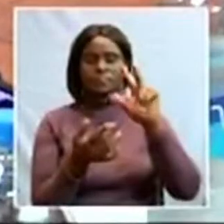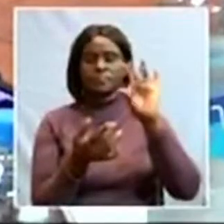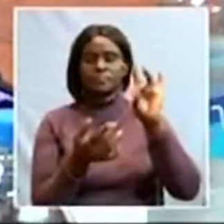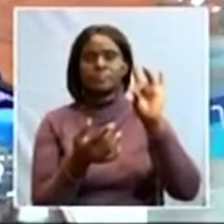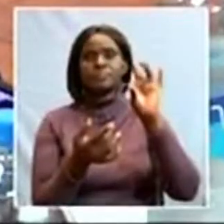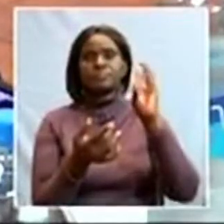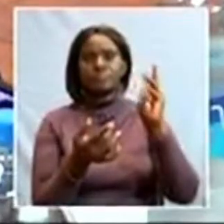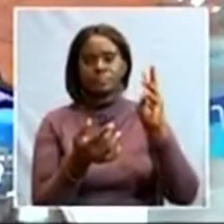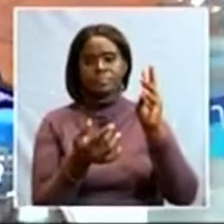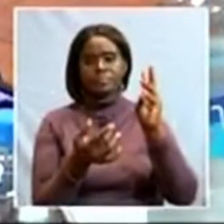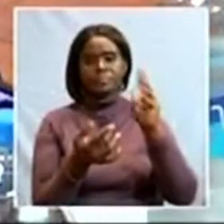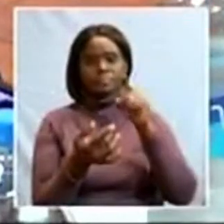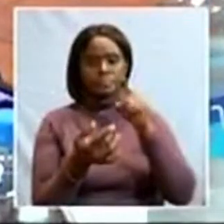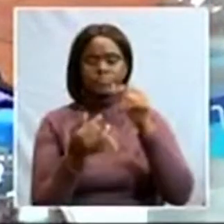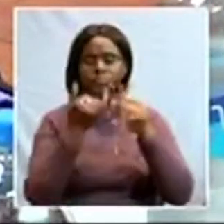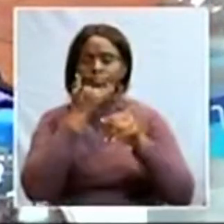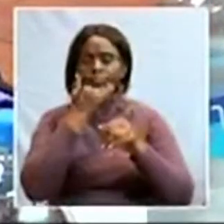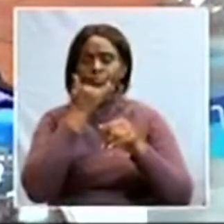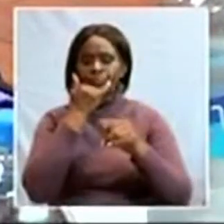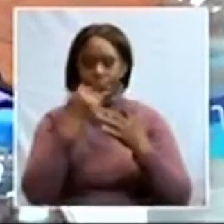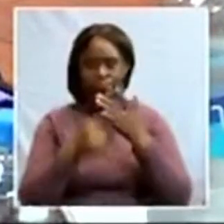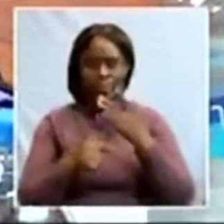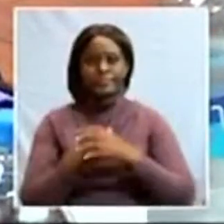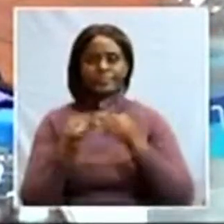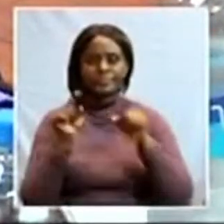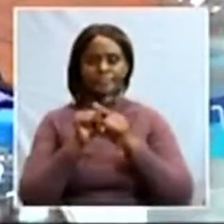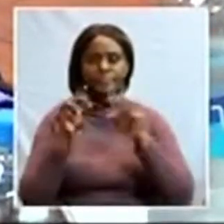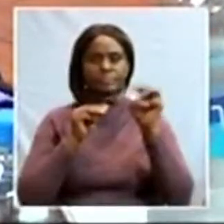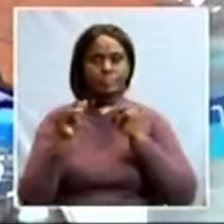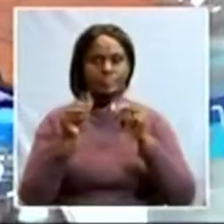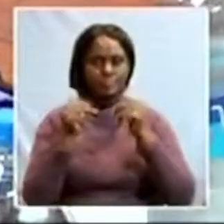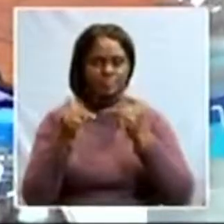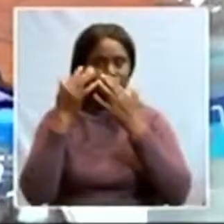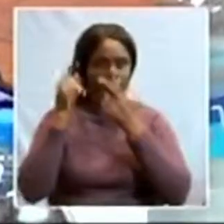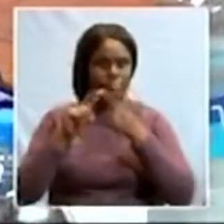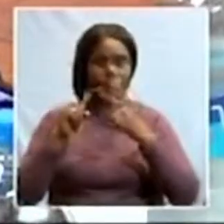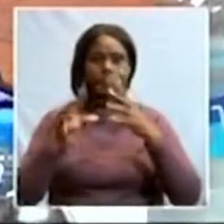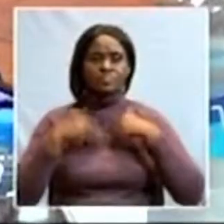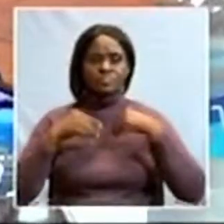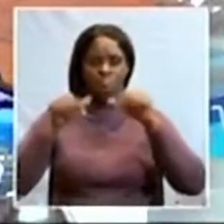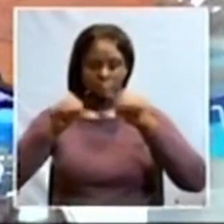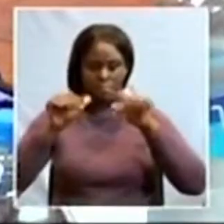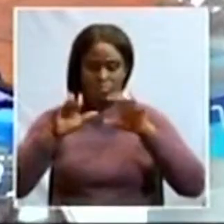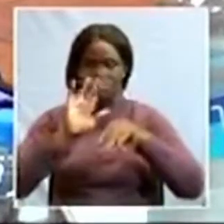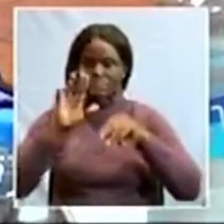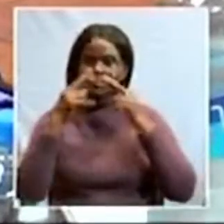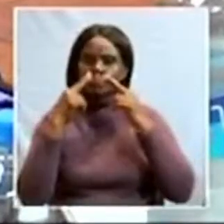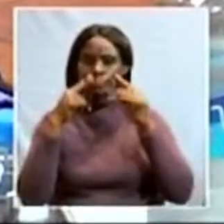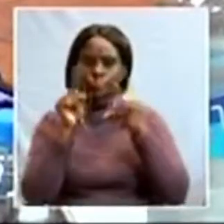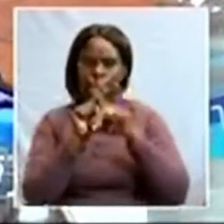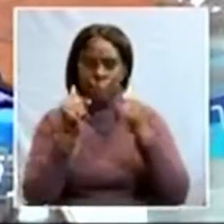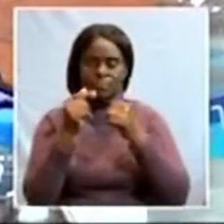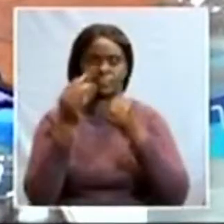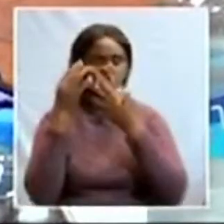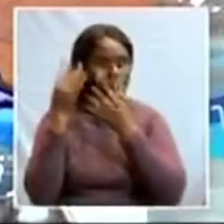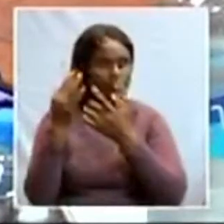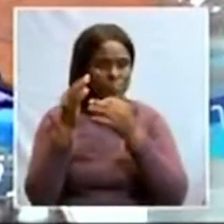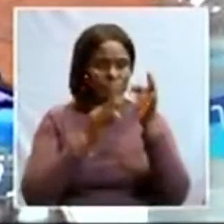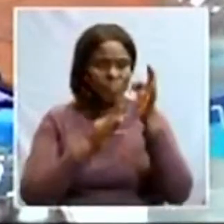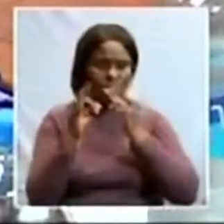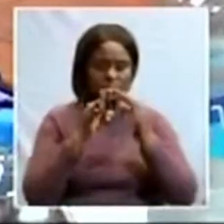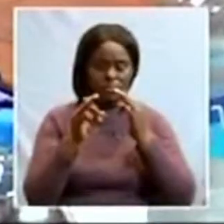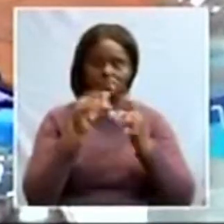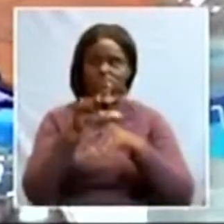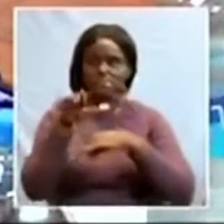200,386. Cause of query. Management wishes to acknowledge the auditor's finding and wish to state that the cause